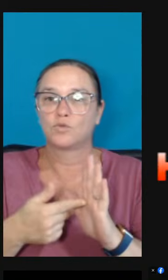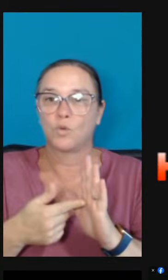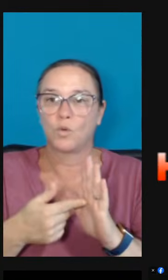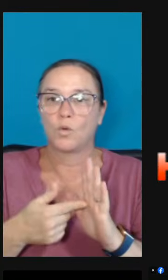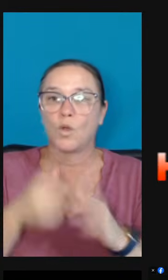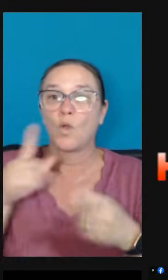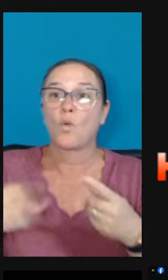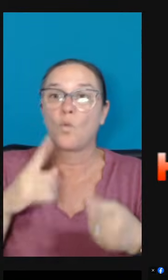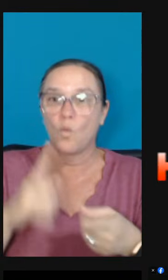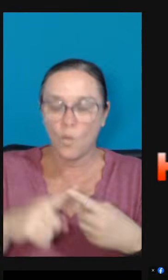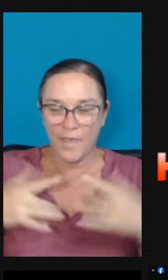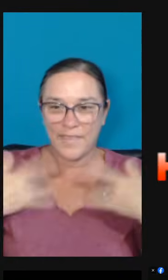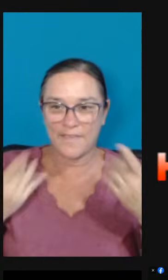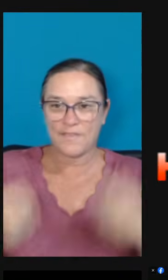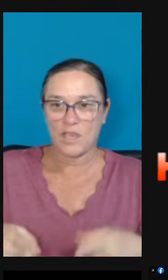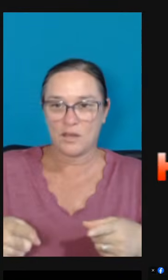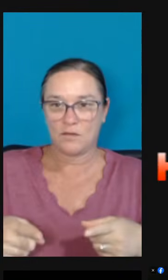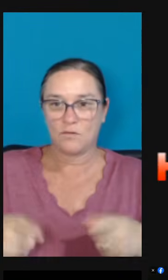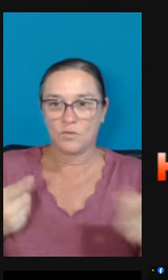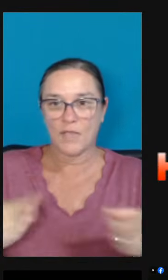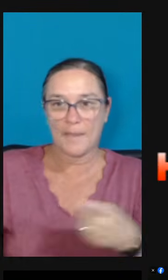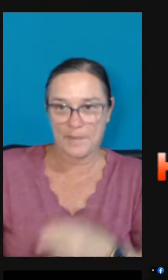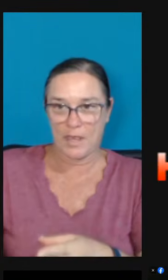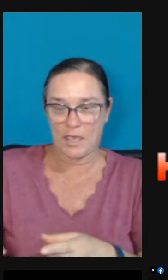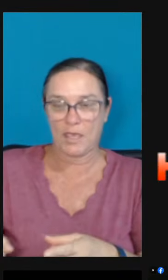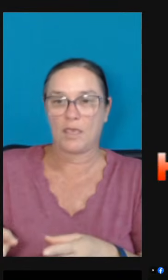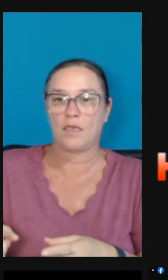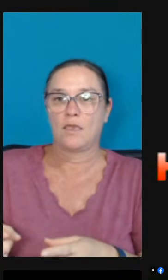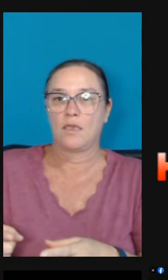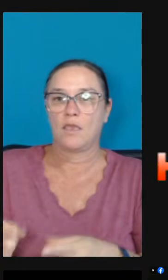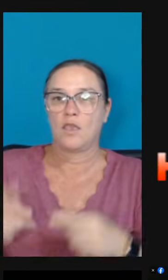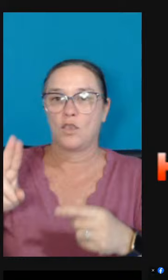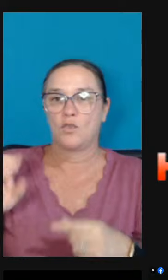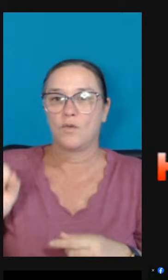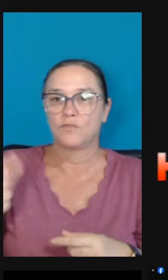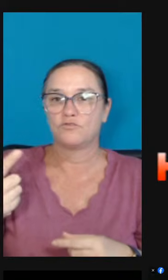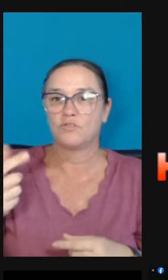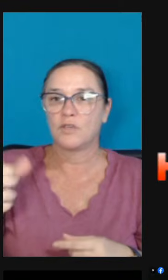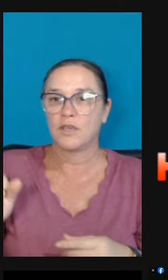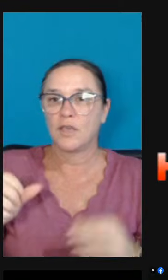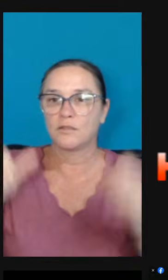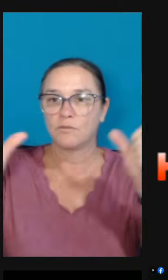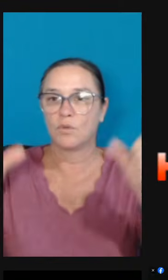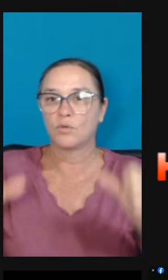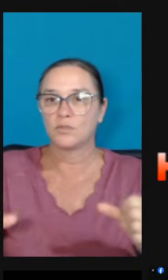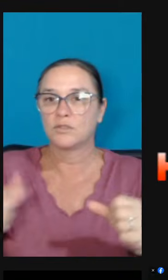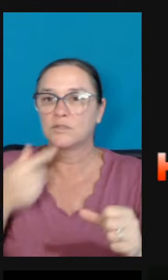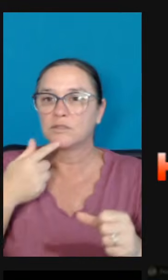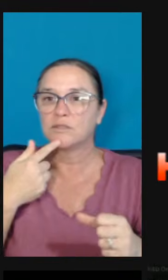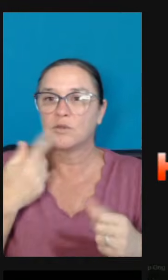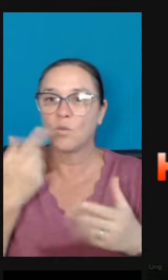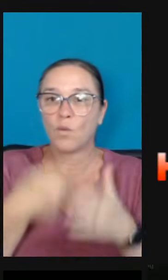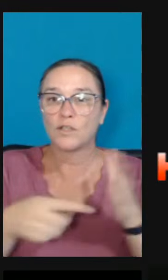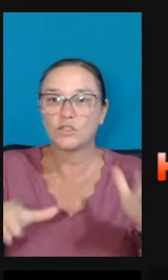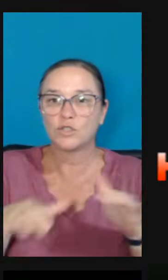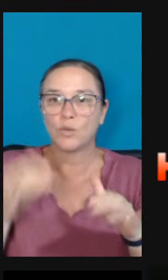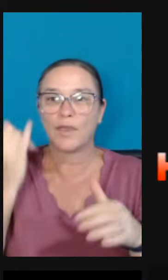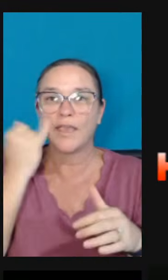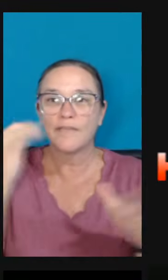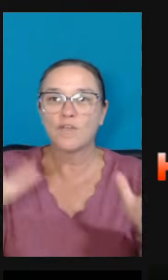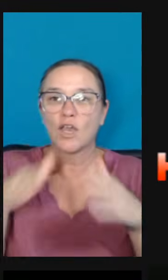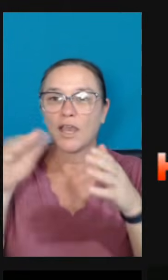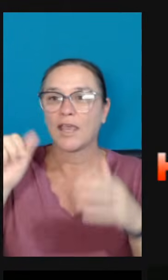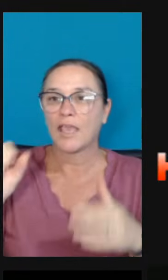event happened, USGS put out a post here on Saturday, what to do if volcanic ash, Pele's hair, or